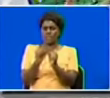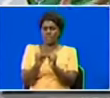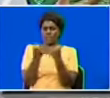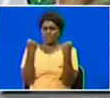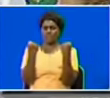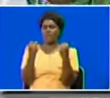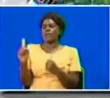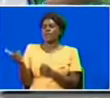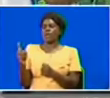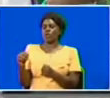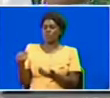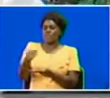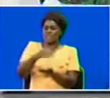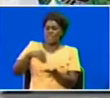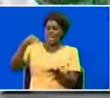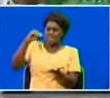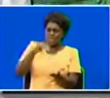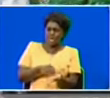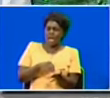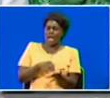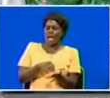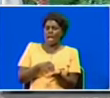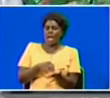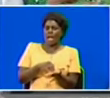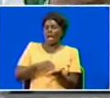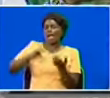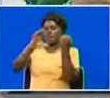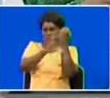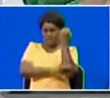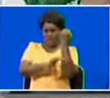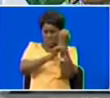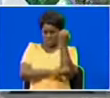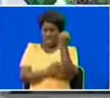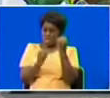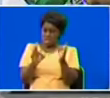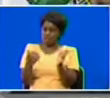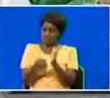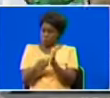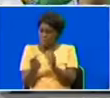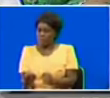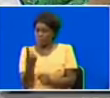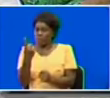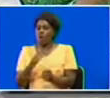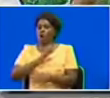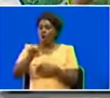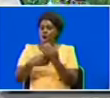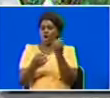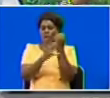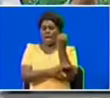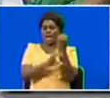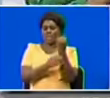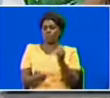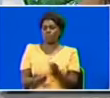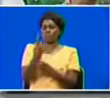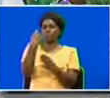country. Right. If we sneeze, the whole country gets a cold. So it's very key. The whole East Africa region. The other thing about Nairobi that people need to understand